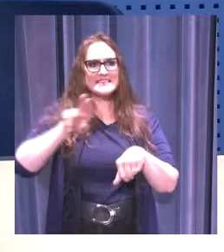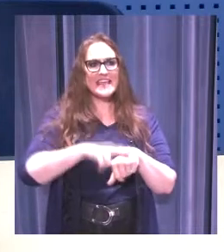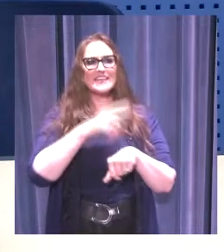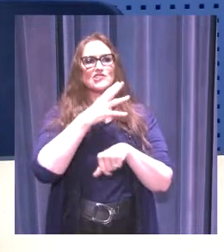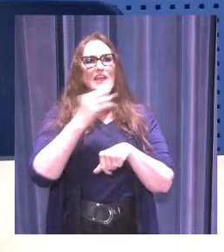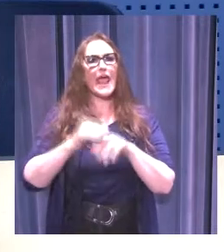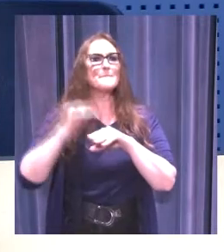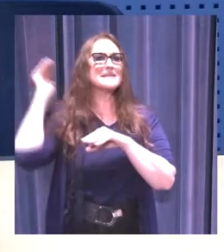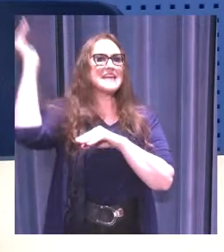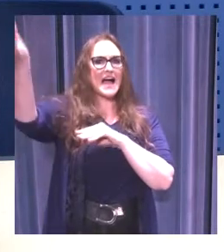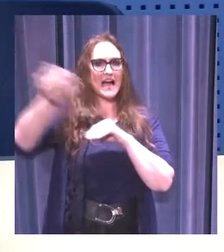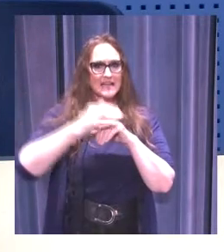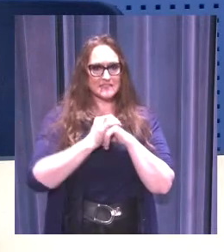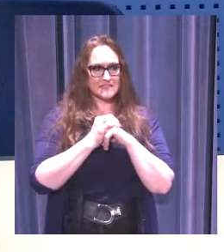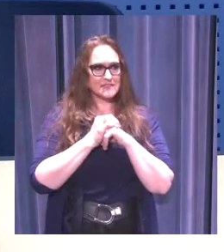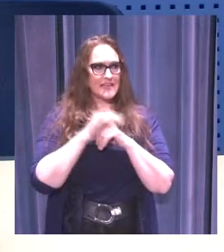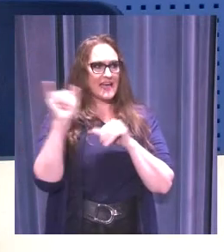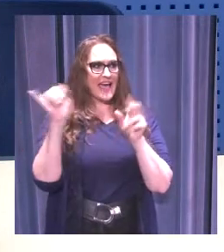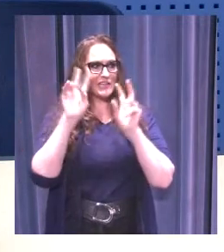and beyond, as